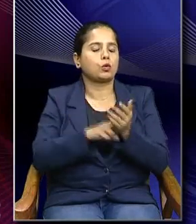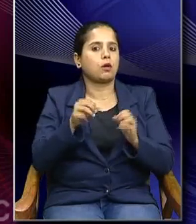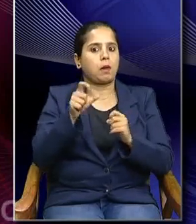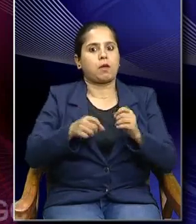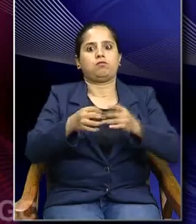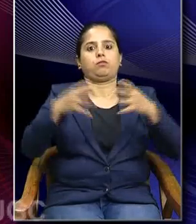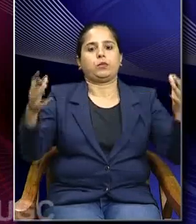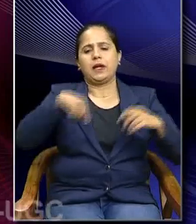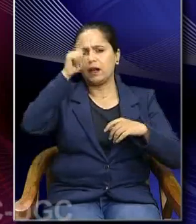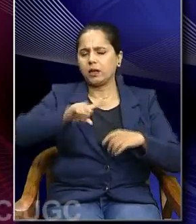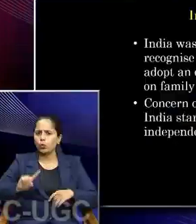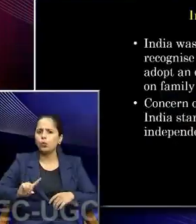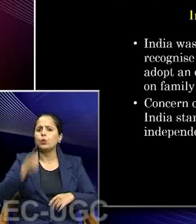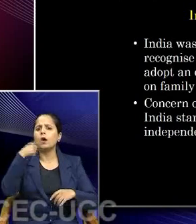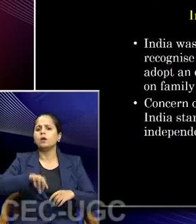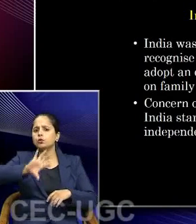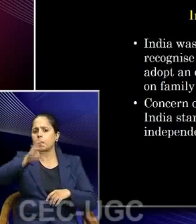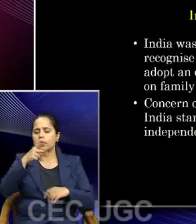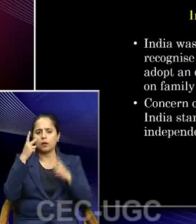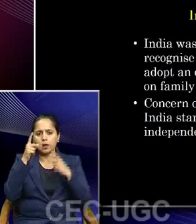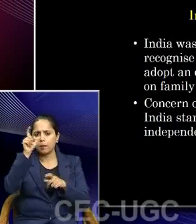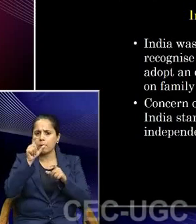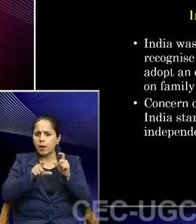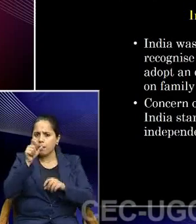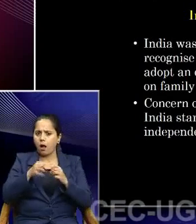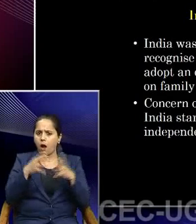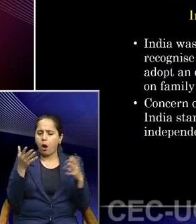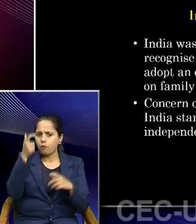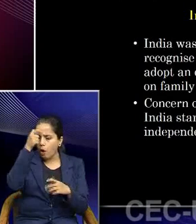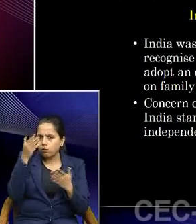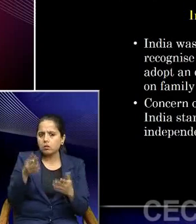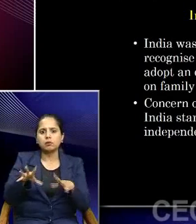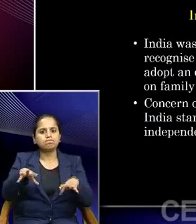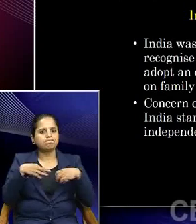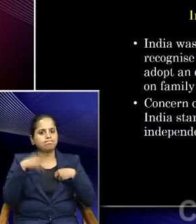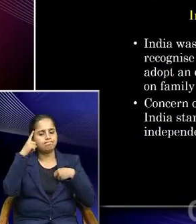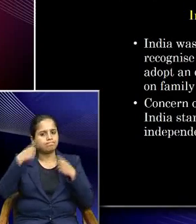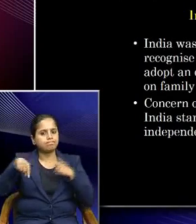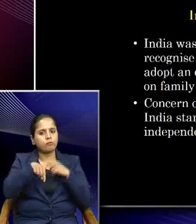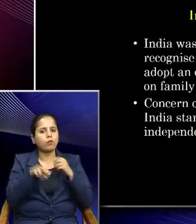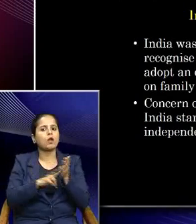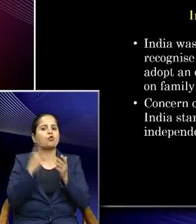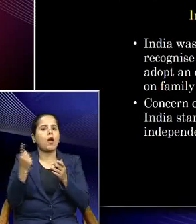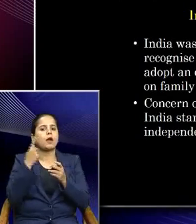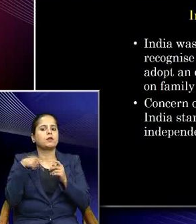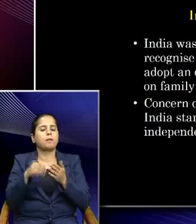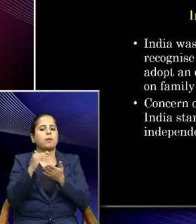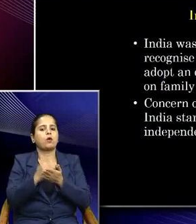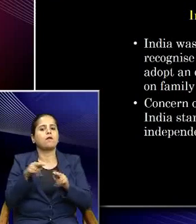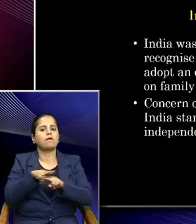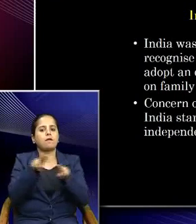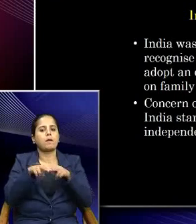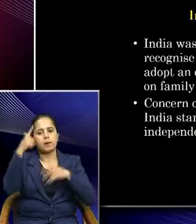first country to recognize the population problem and adopt an official national program of family planning